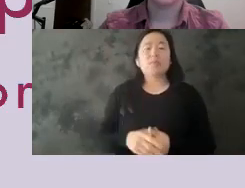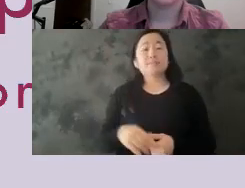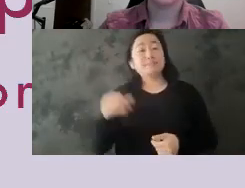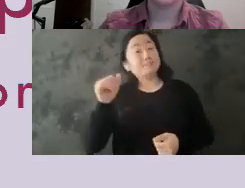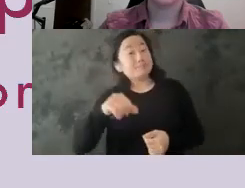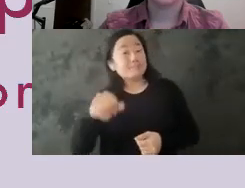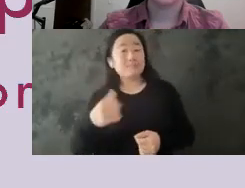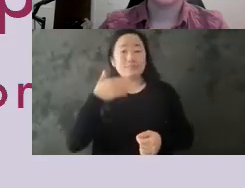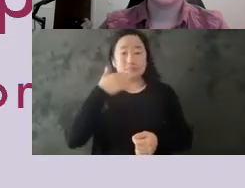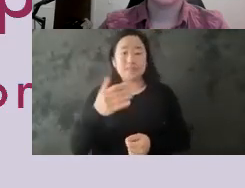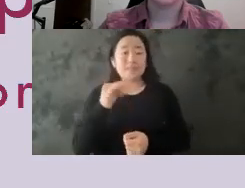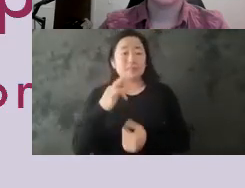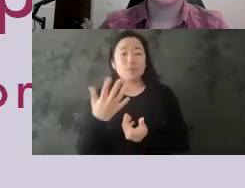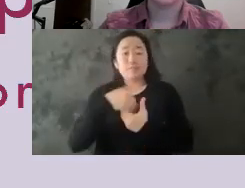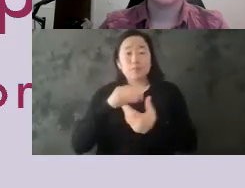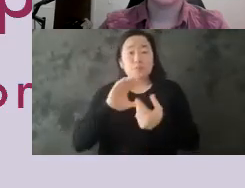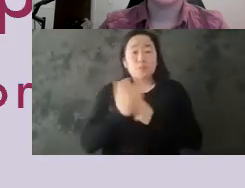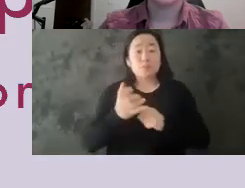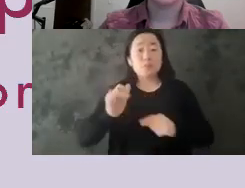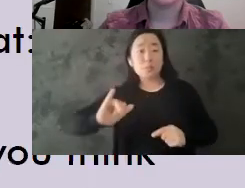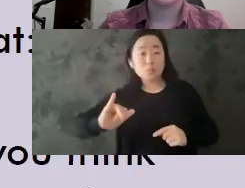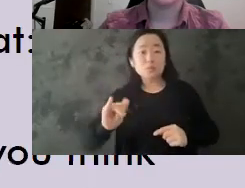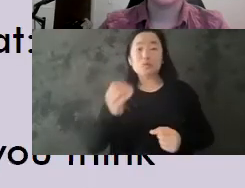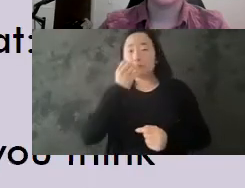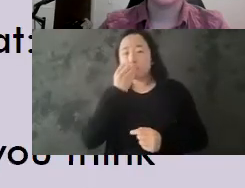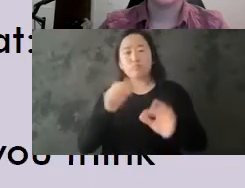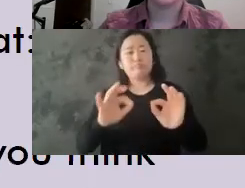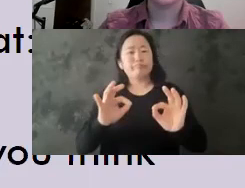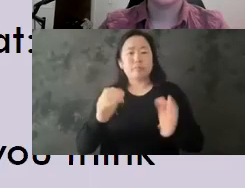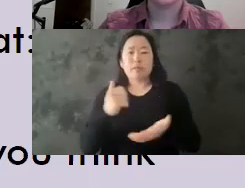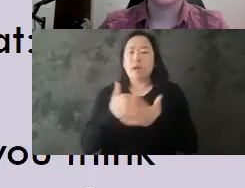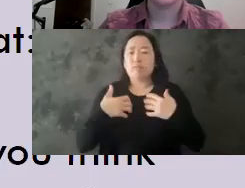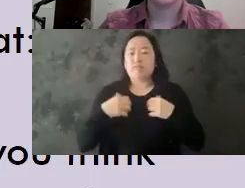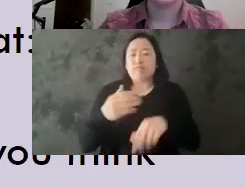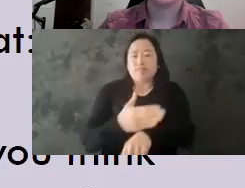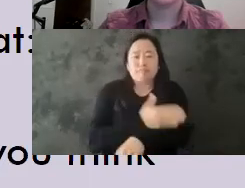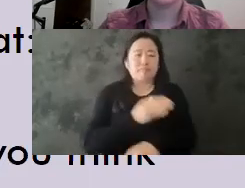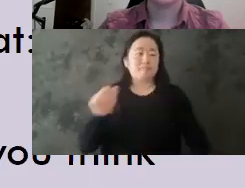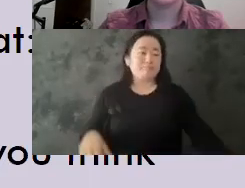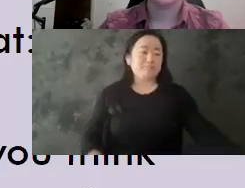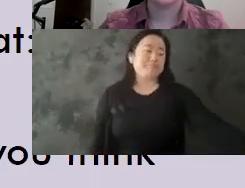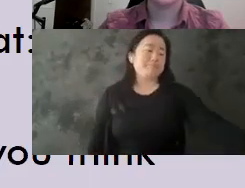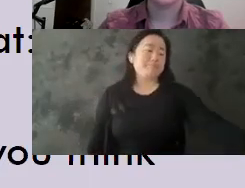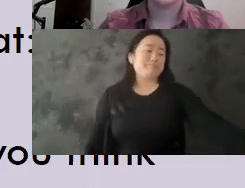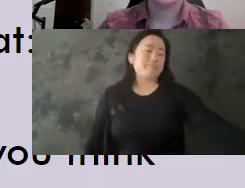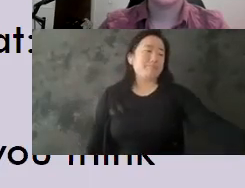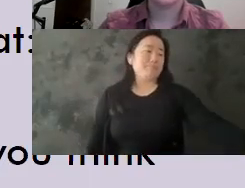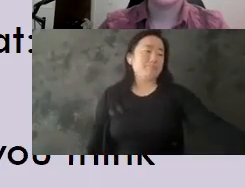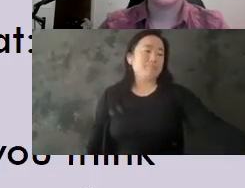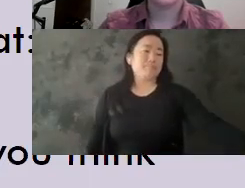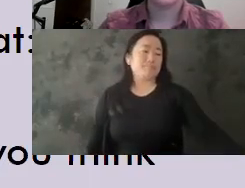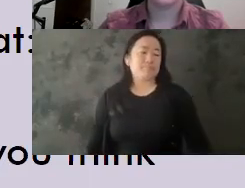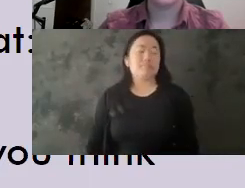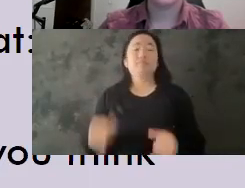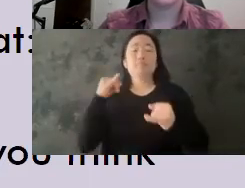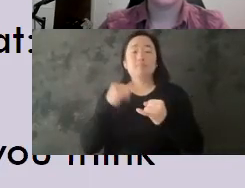integrate culture too, can be a really healing experience too. And then lastly, we wanted to